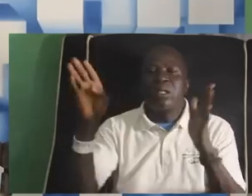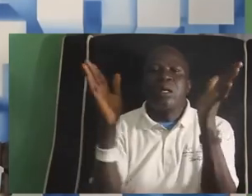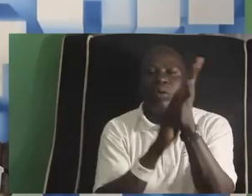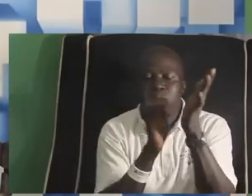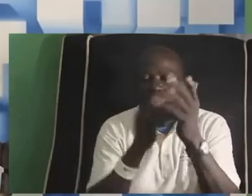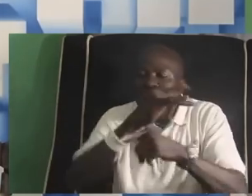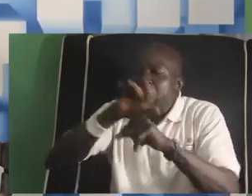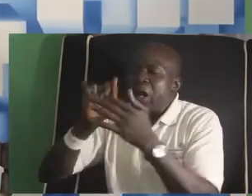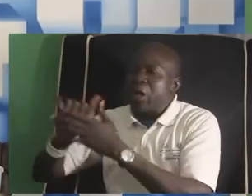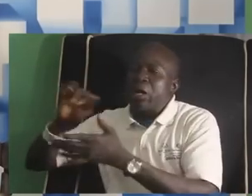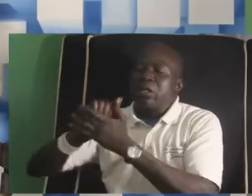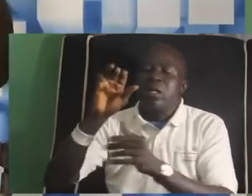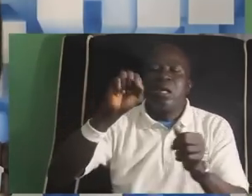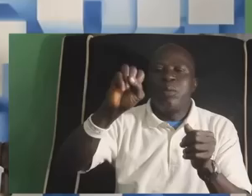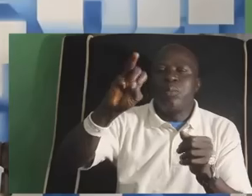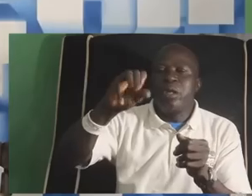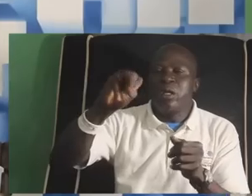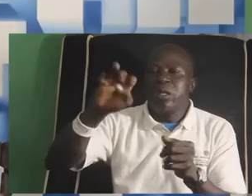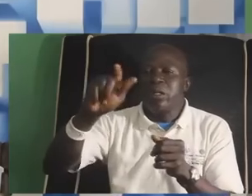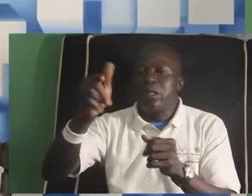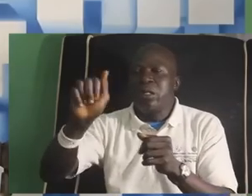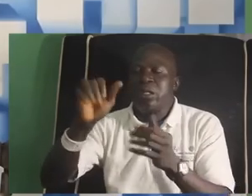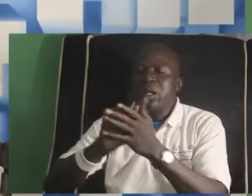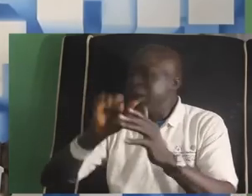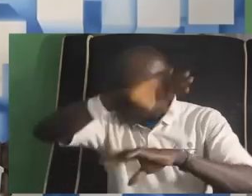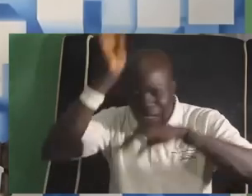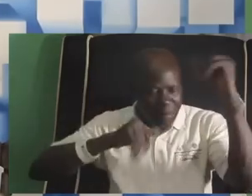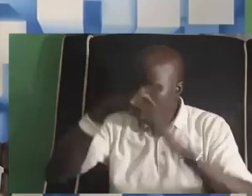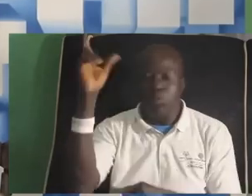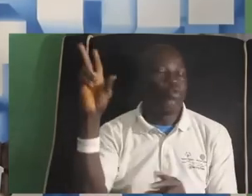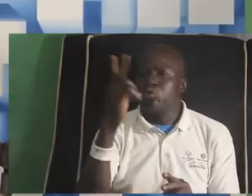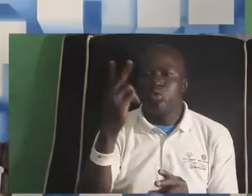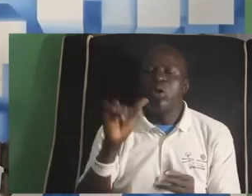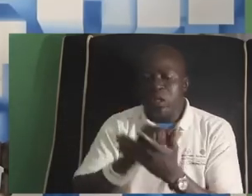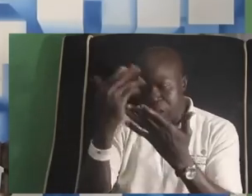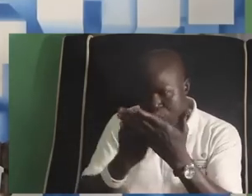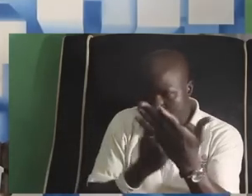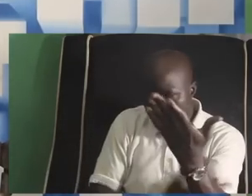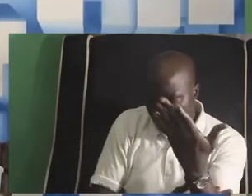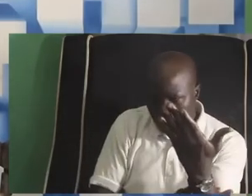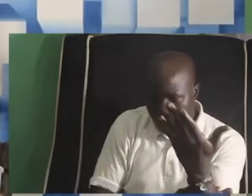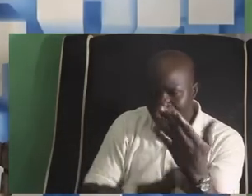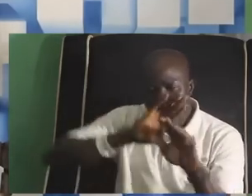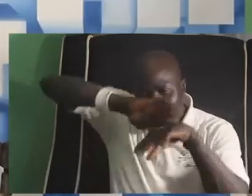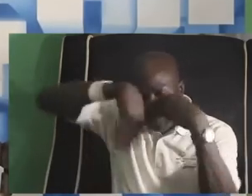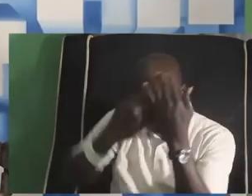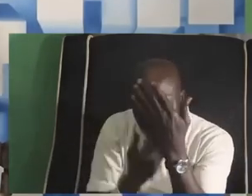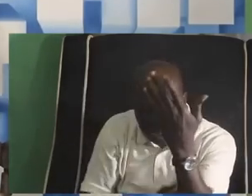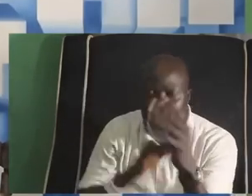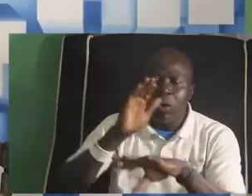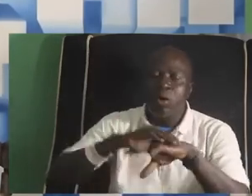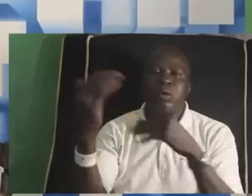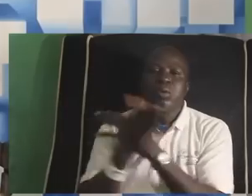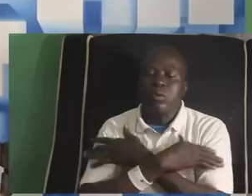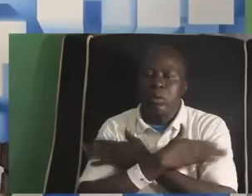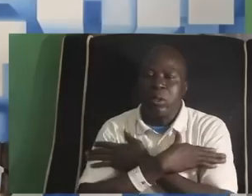Ni Tunga mi na. Atuga mi na. Ibe let ma pade. That's where you be. Ope meji. It's not true. Aaro kutukutu. Very early in the morning. Ni ojo Sunday. On Sunday.